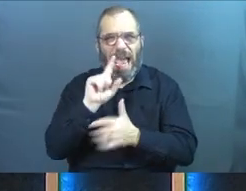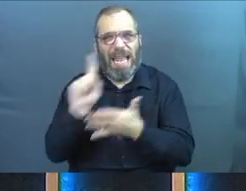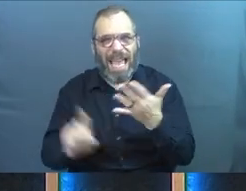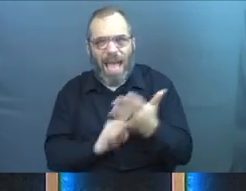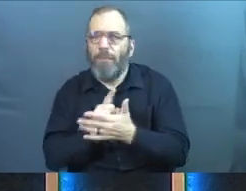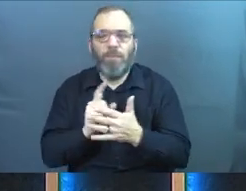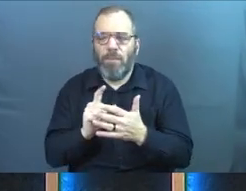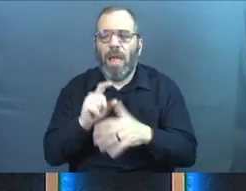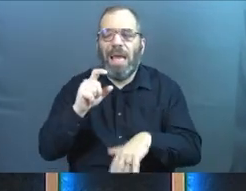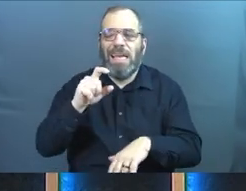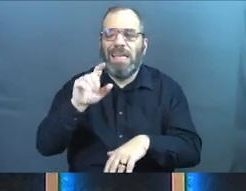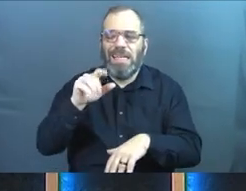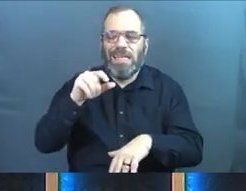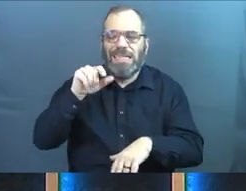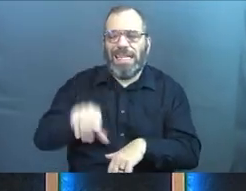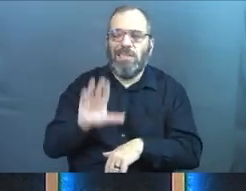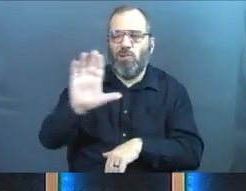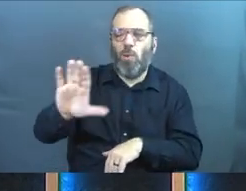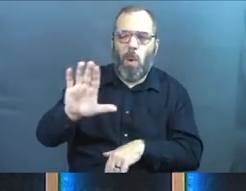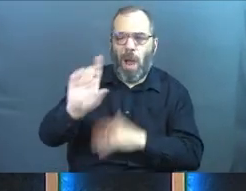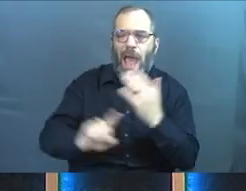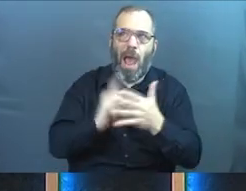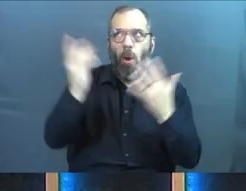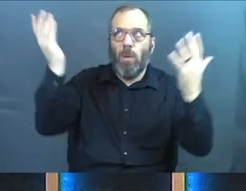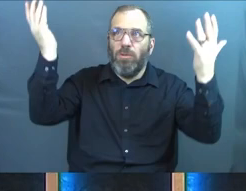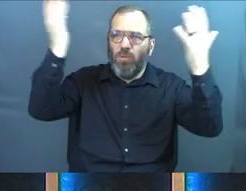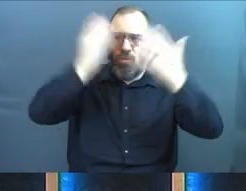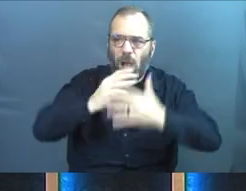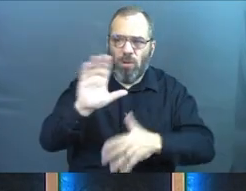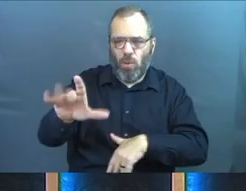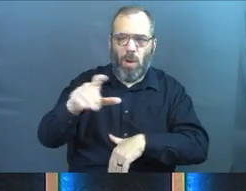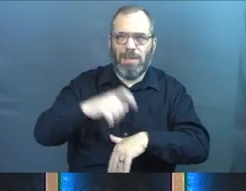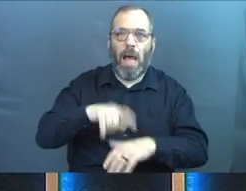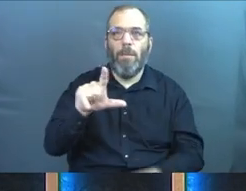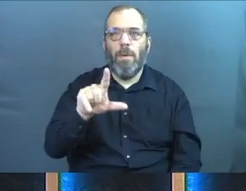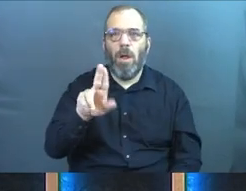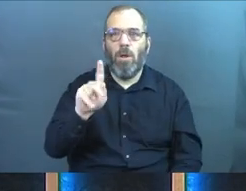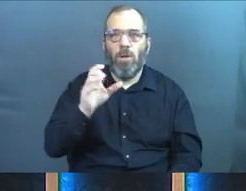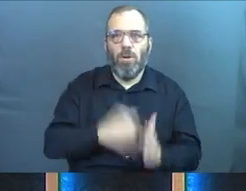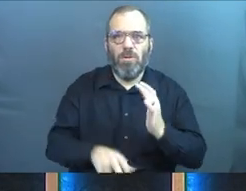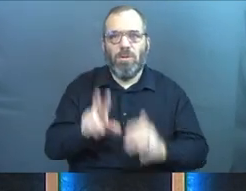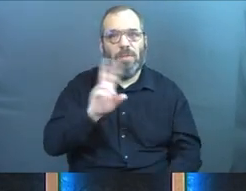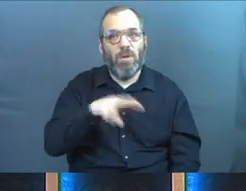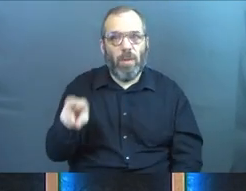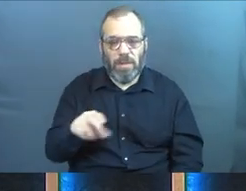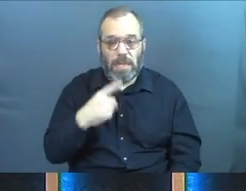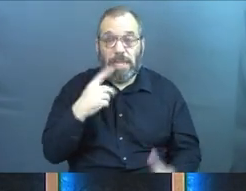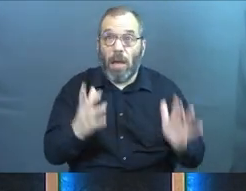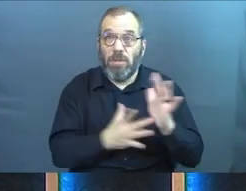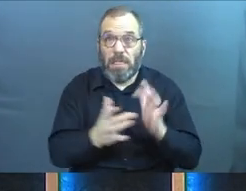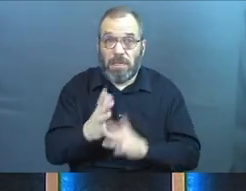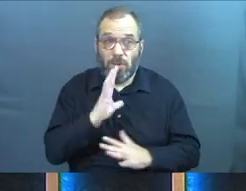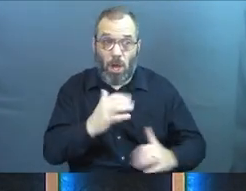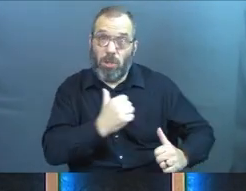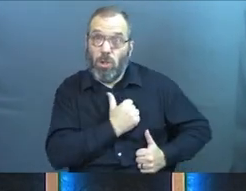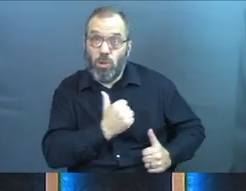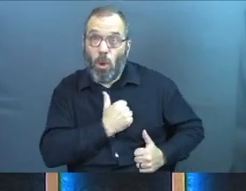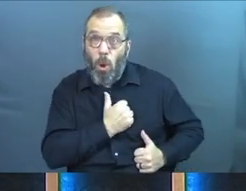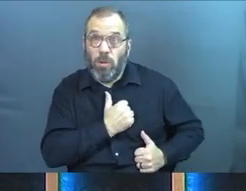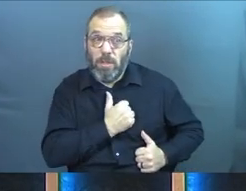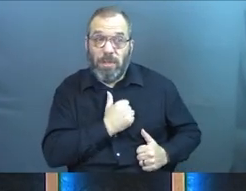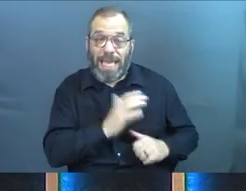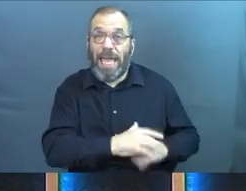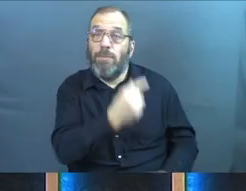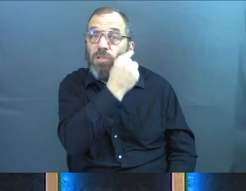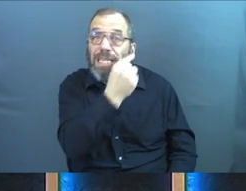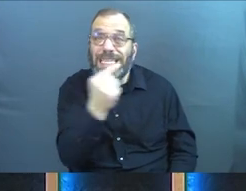hour. This is your hour when darkness reigns. This is your moment. Luke 22. And this is Jesus talking to the soldiers that came to